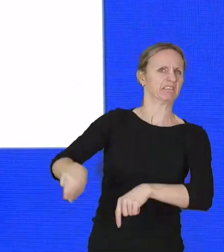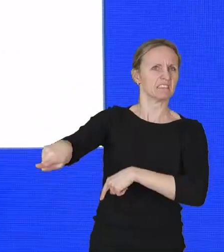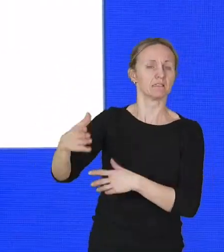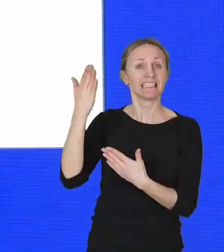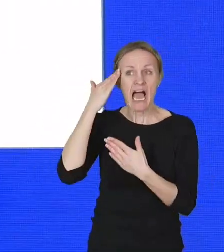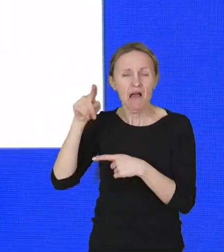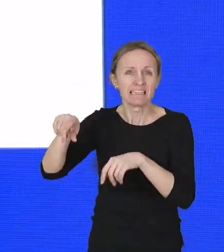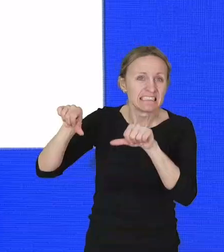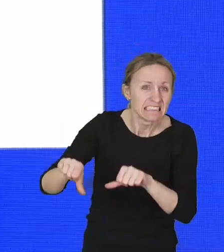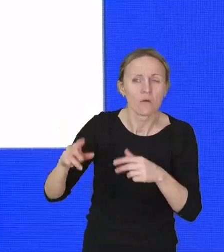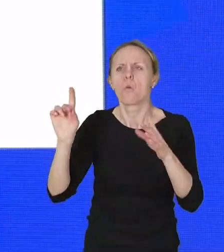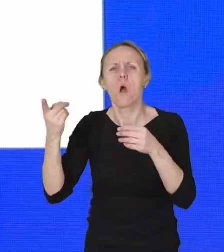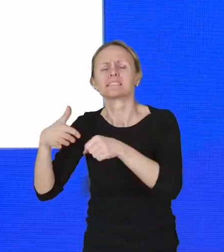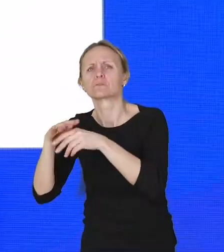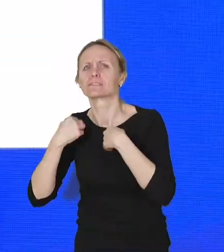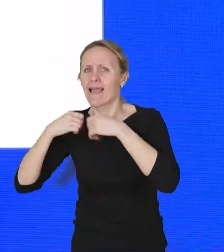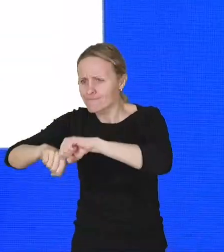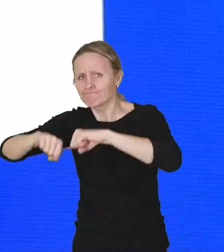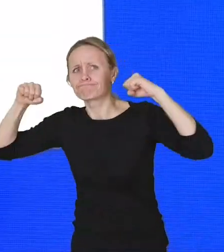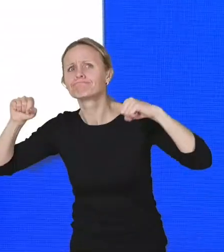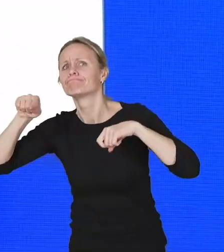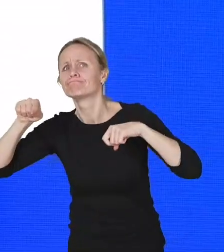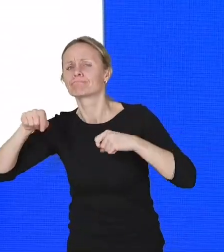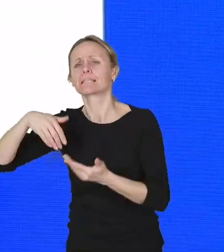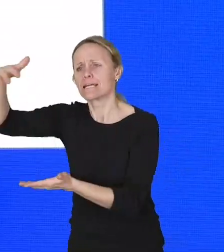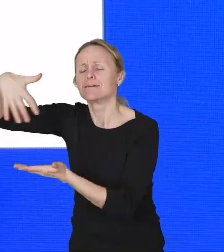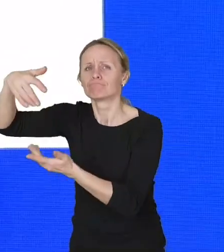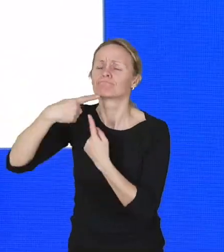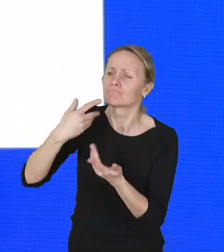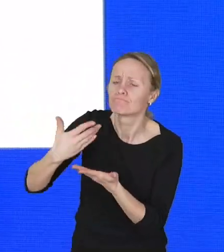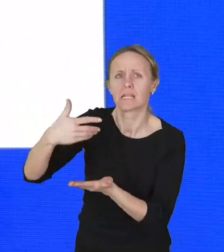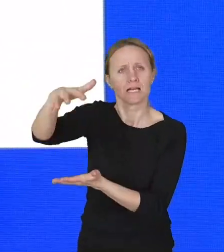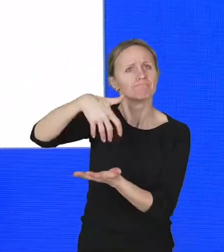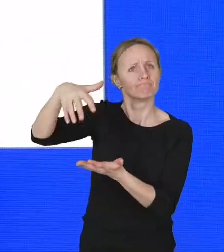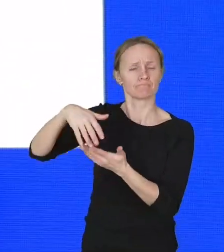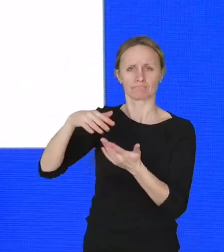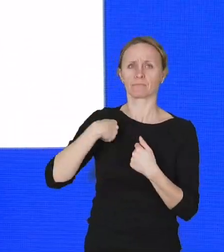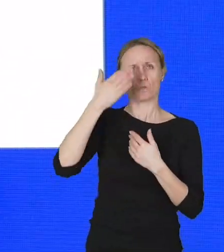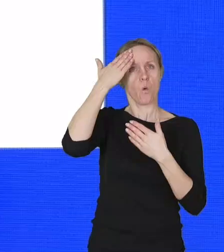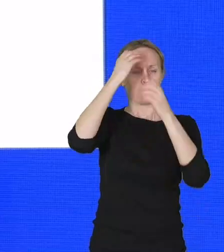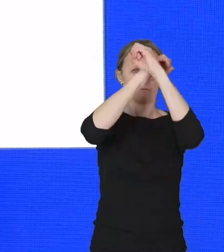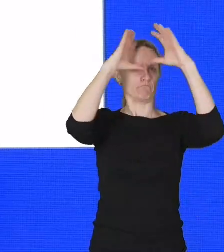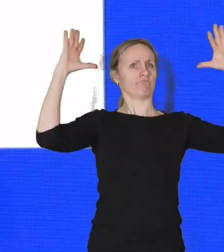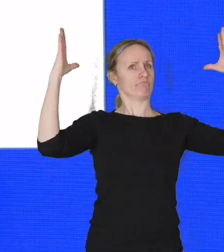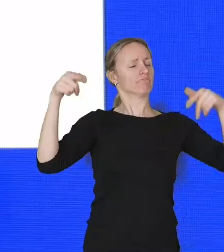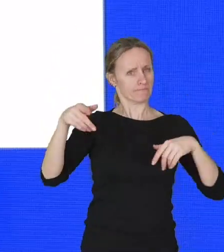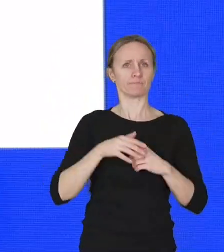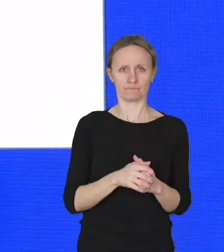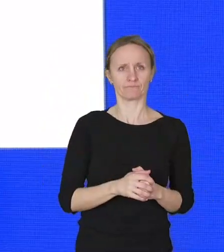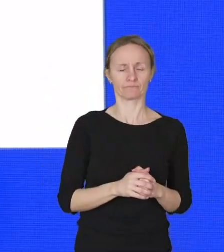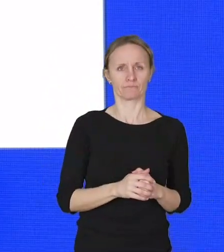word hope today. And the hope of the people in the regions to say, well, I want to be